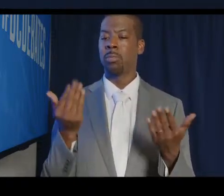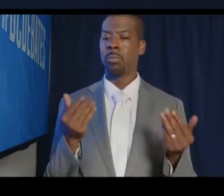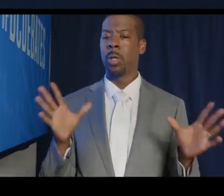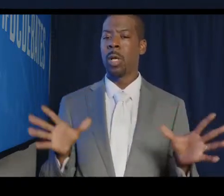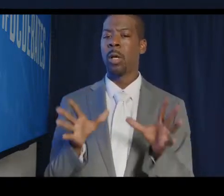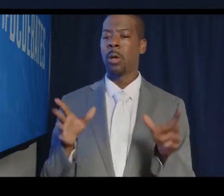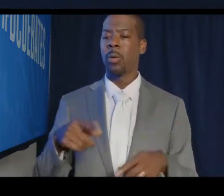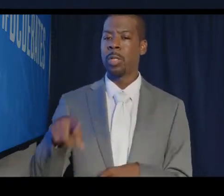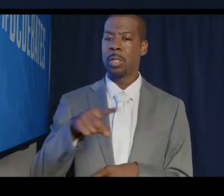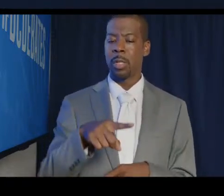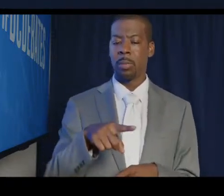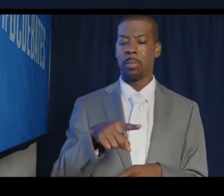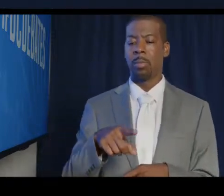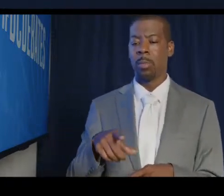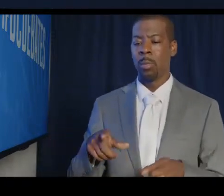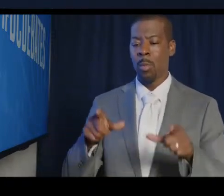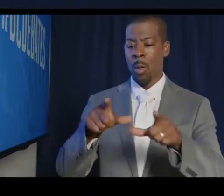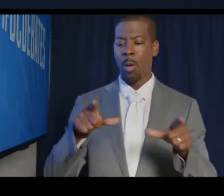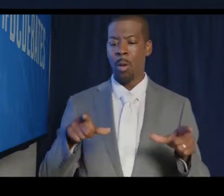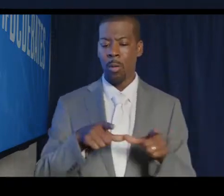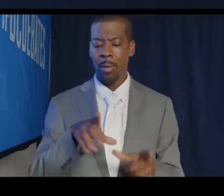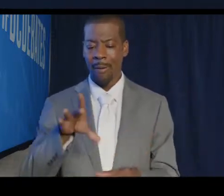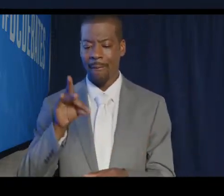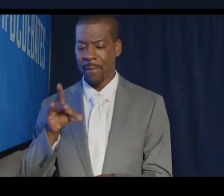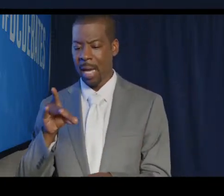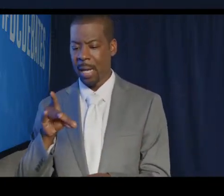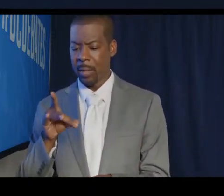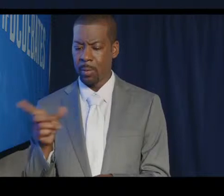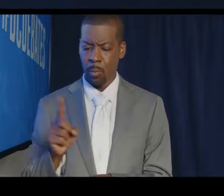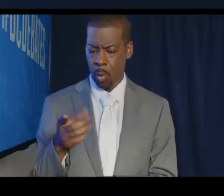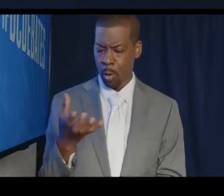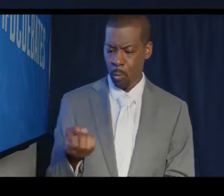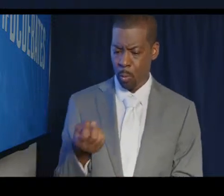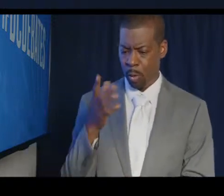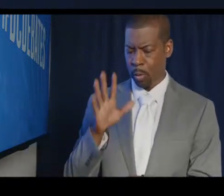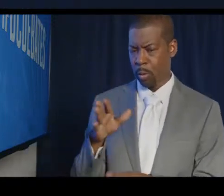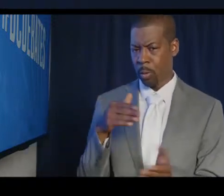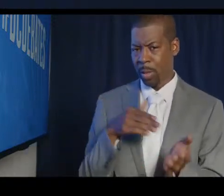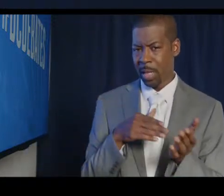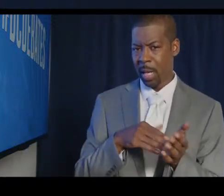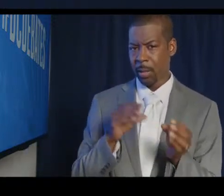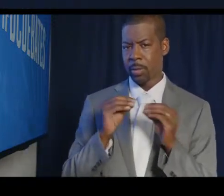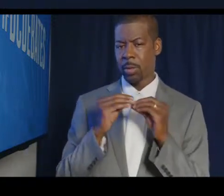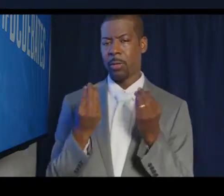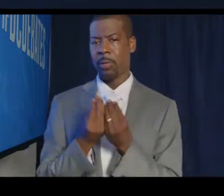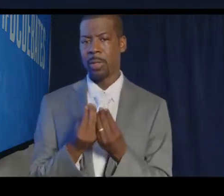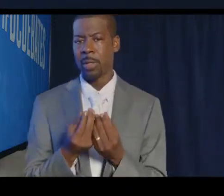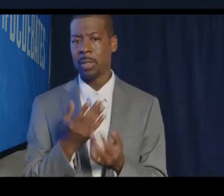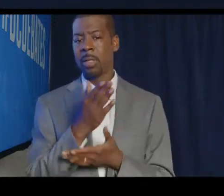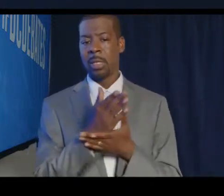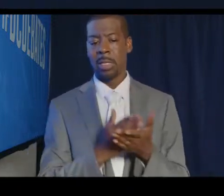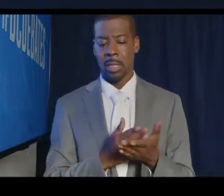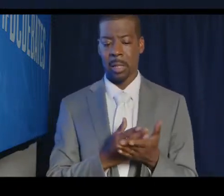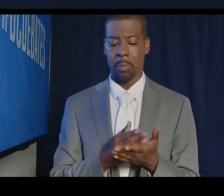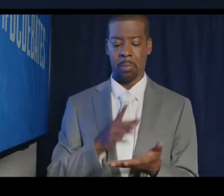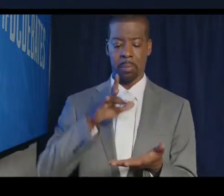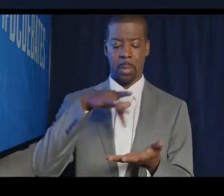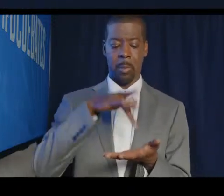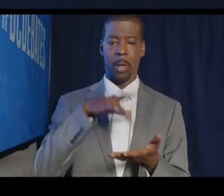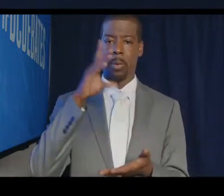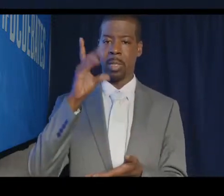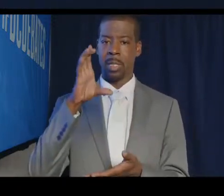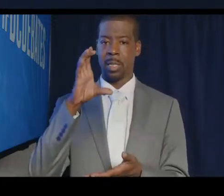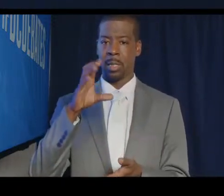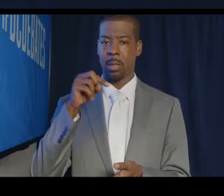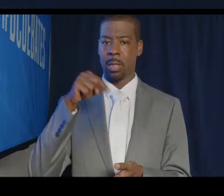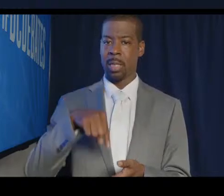them to locate in neighborhoods and communities. If most people think about where they see their doctor's office, some of of it has been downtown because that's where folks had been. Now